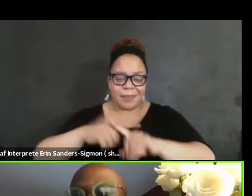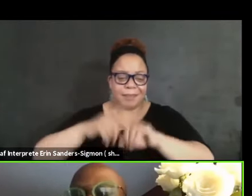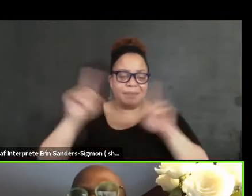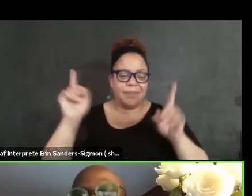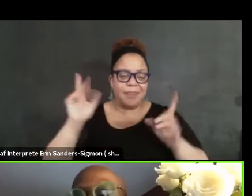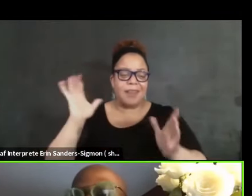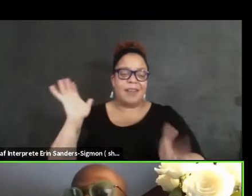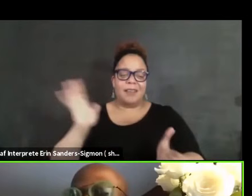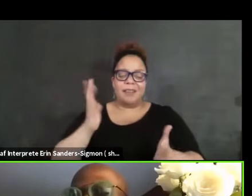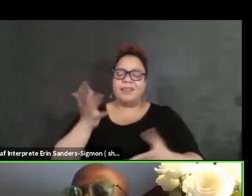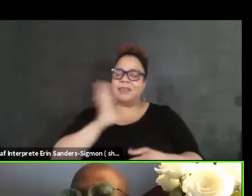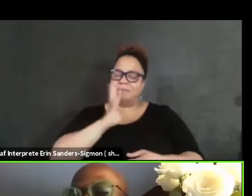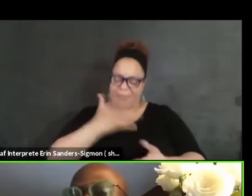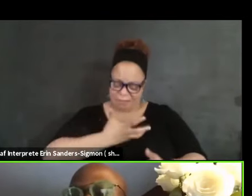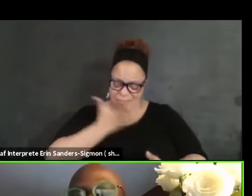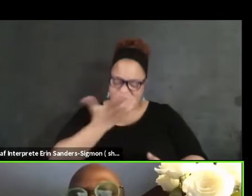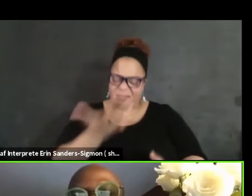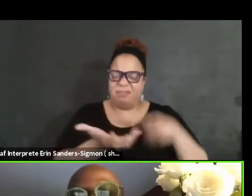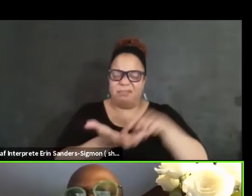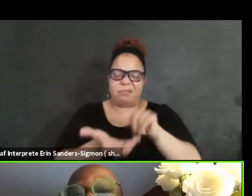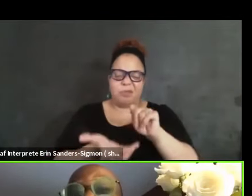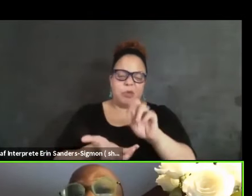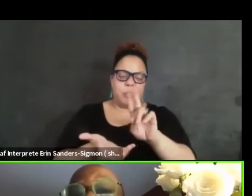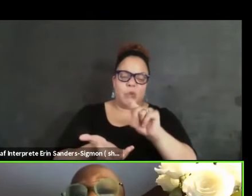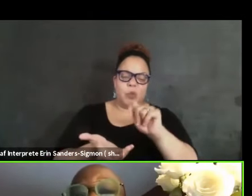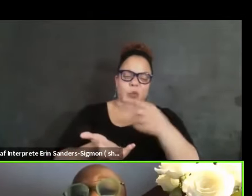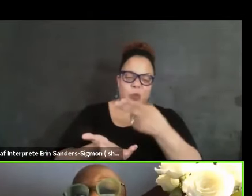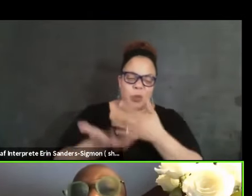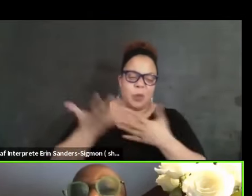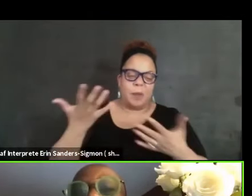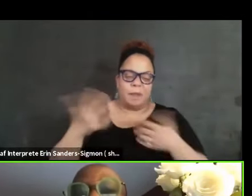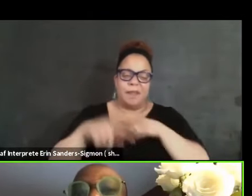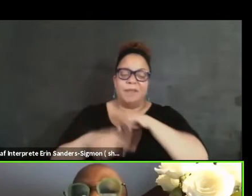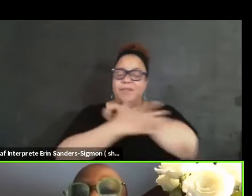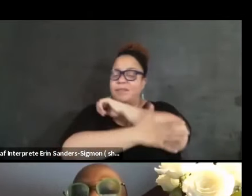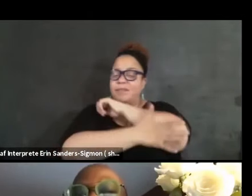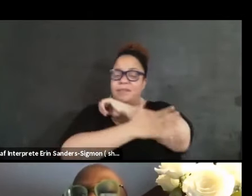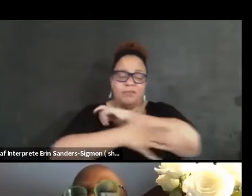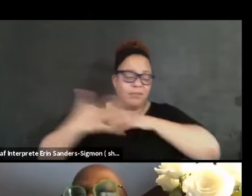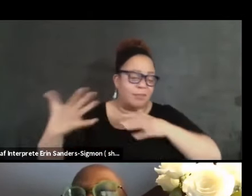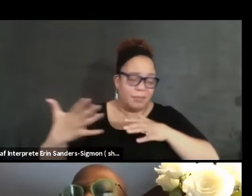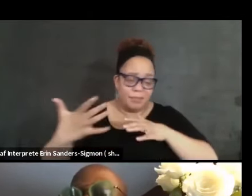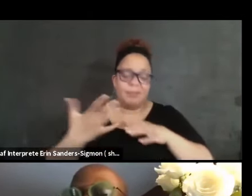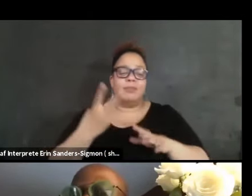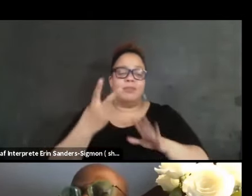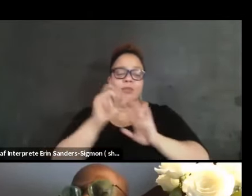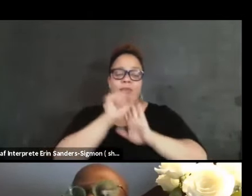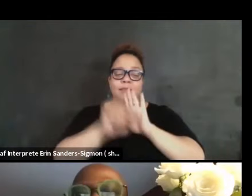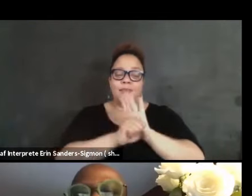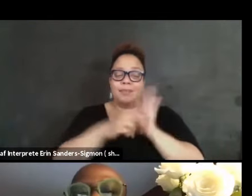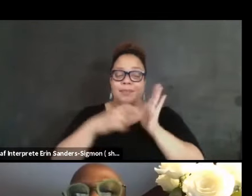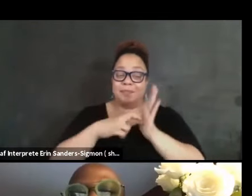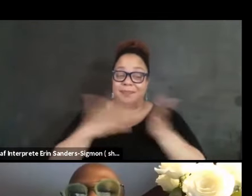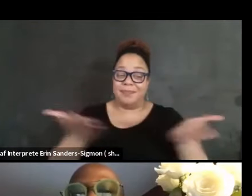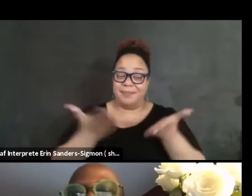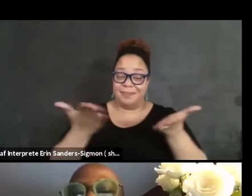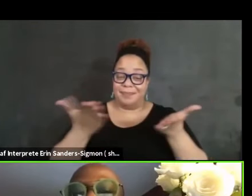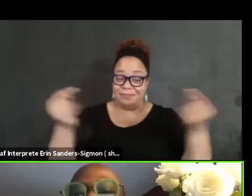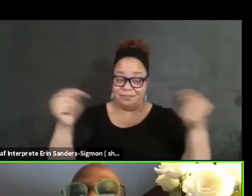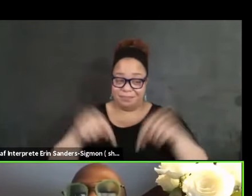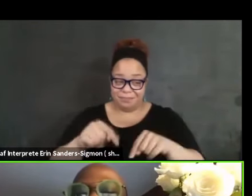pillars of this country. We have two states represented here, that are current hotspots for